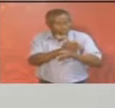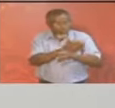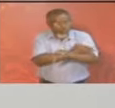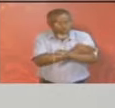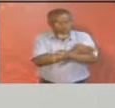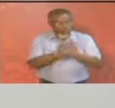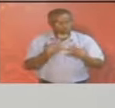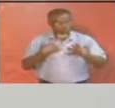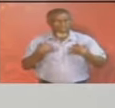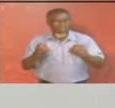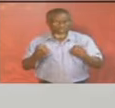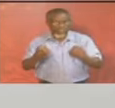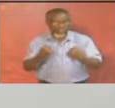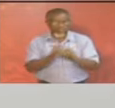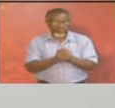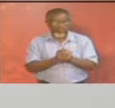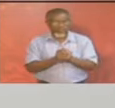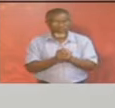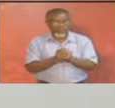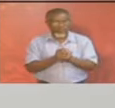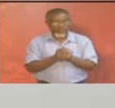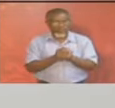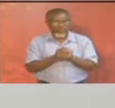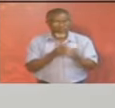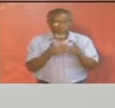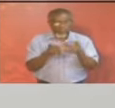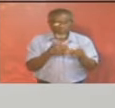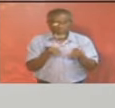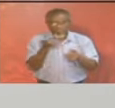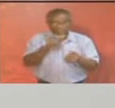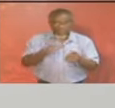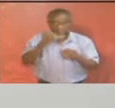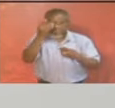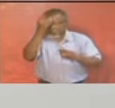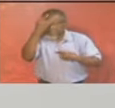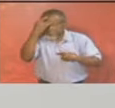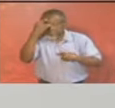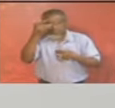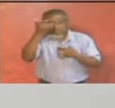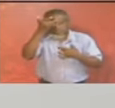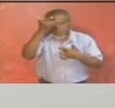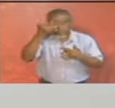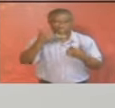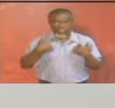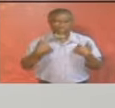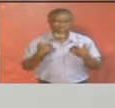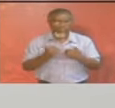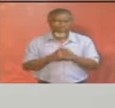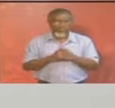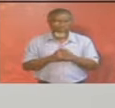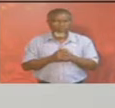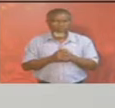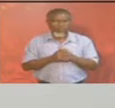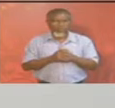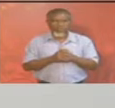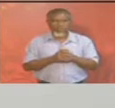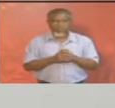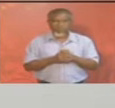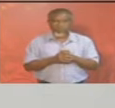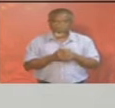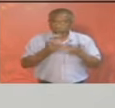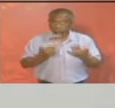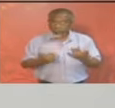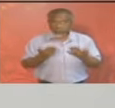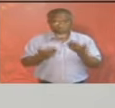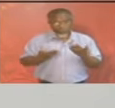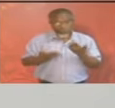we are going to have a reduction in the risk of adverse outcomes as a result. Now, the measures that may have been noted by